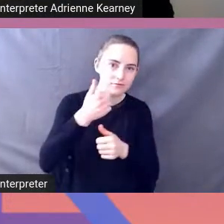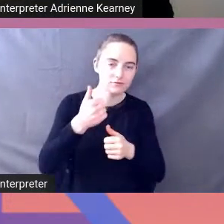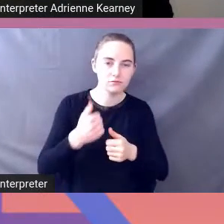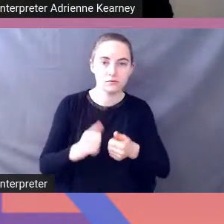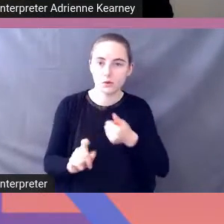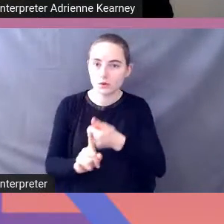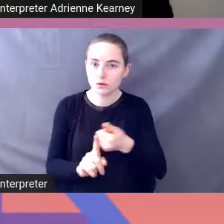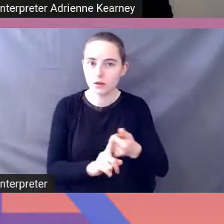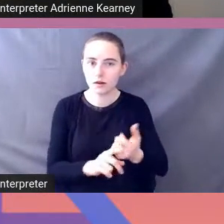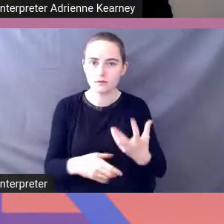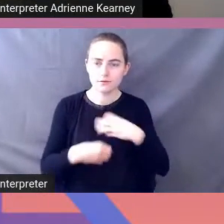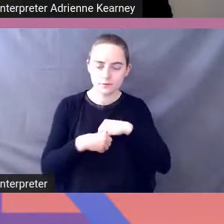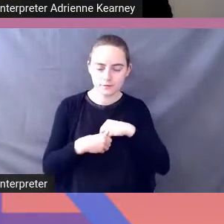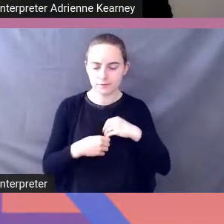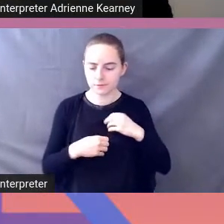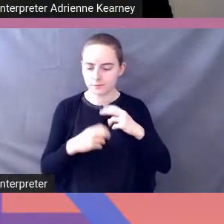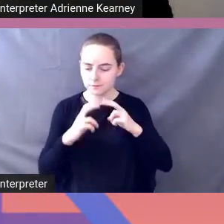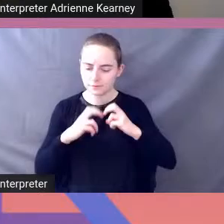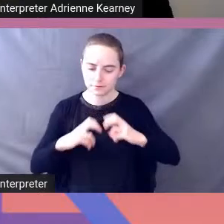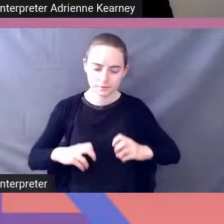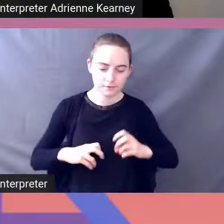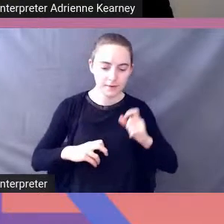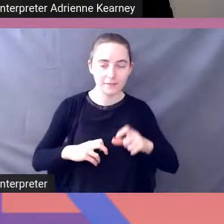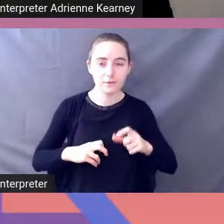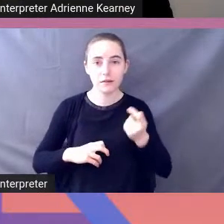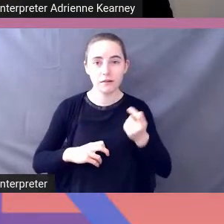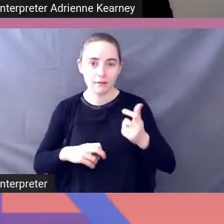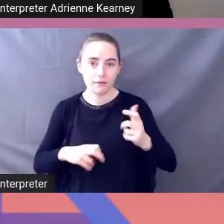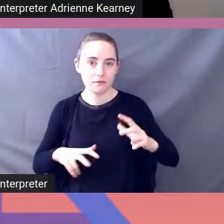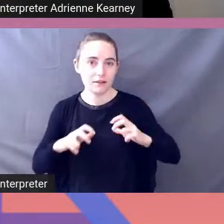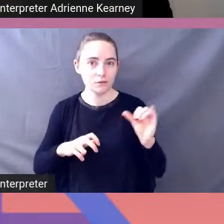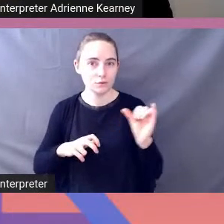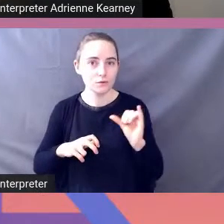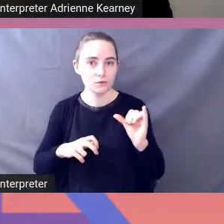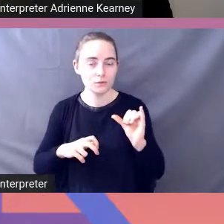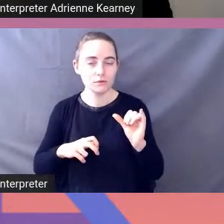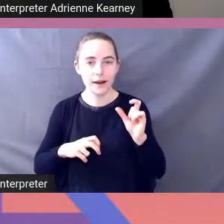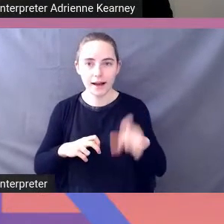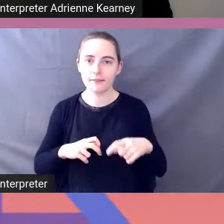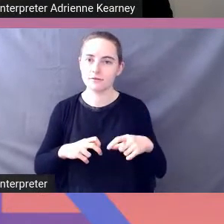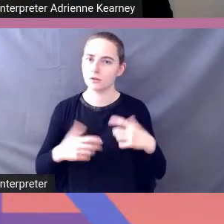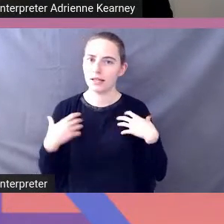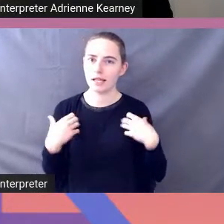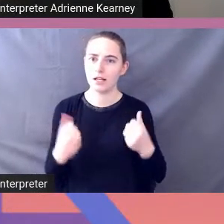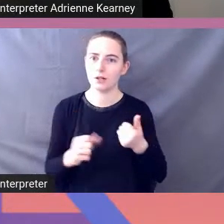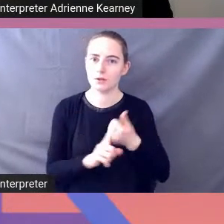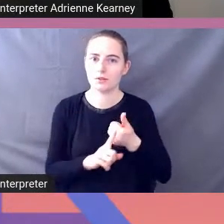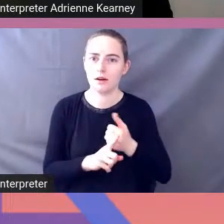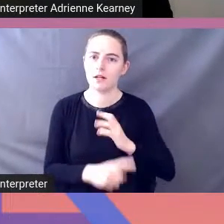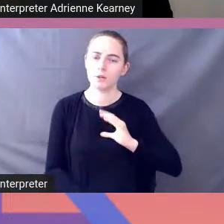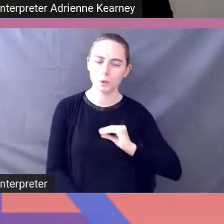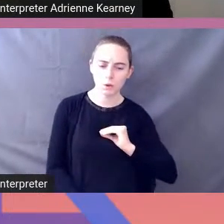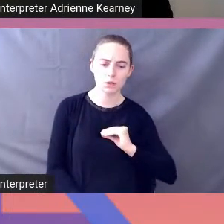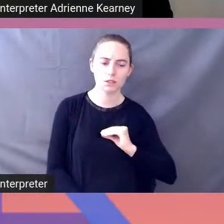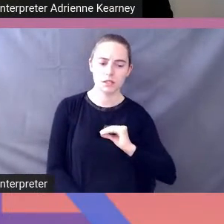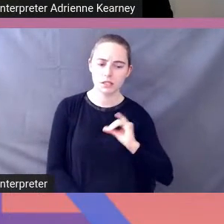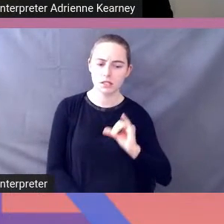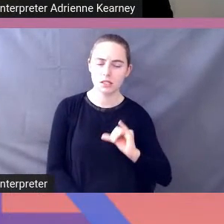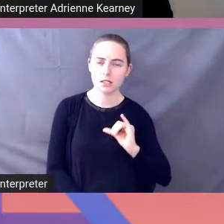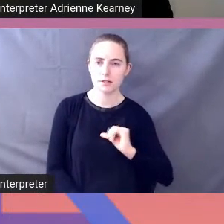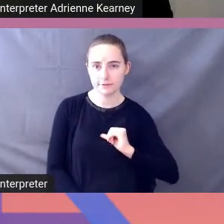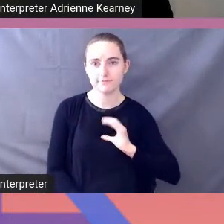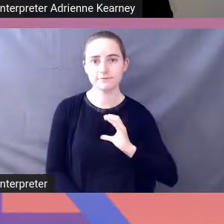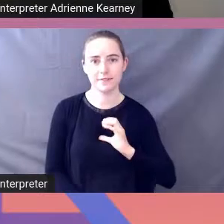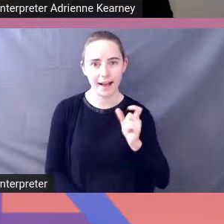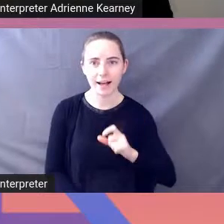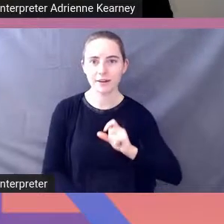You, okay? So it's like you got to be a little selfish too. You got to heal. A lot of us going through childhood trauma, that's deep,